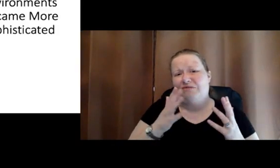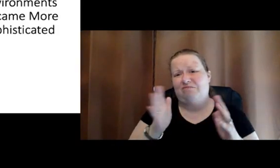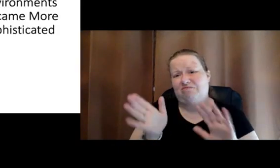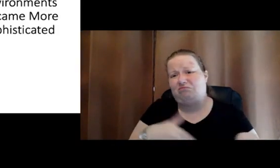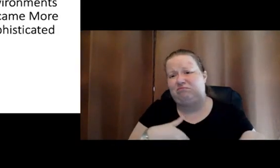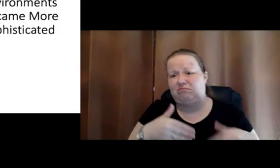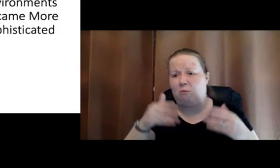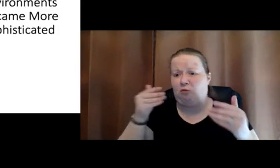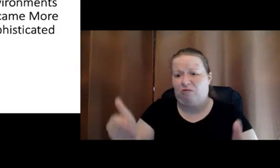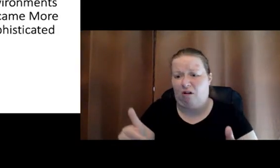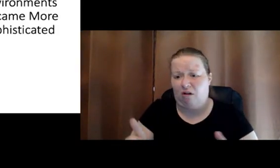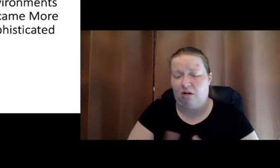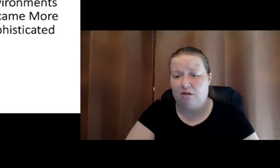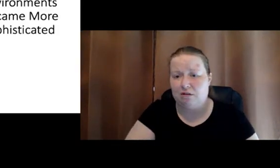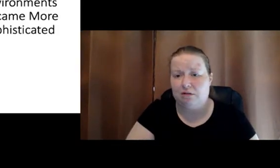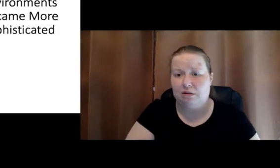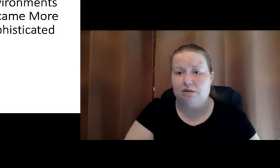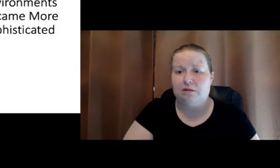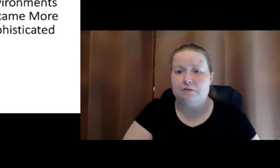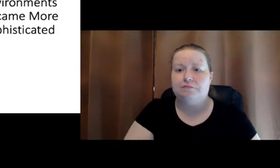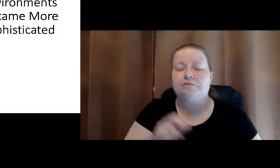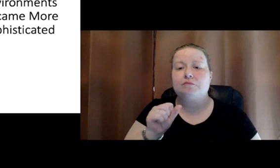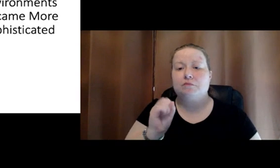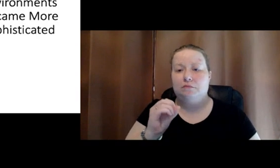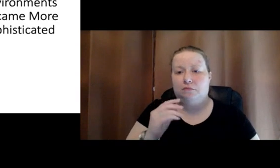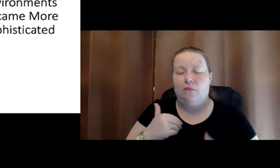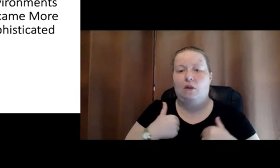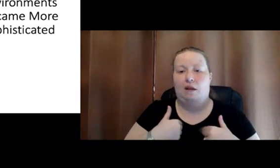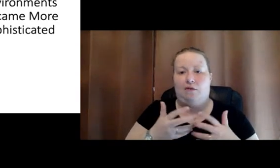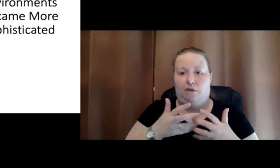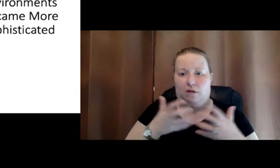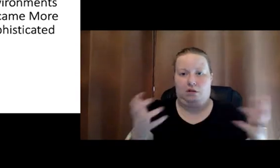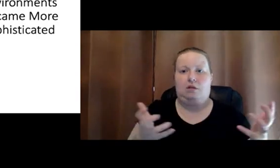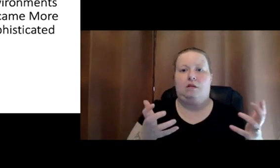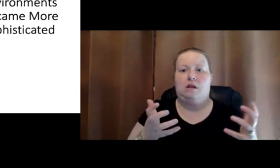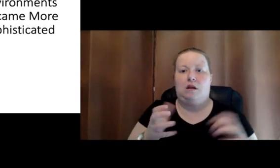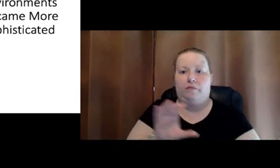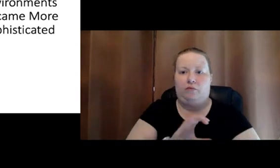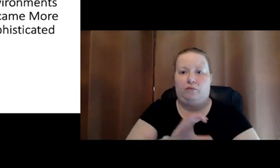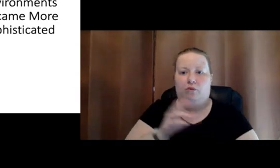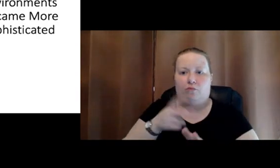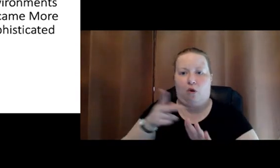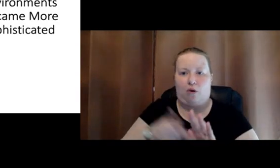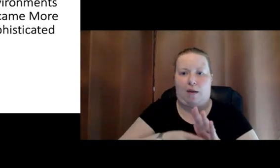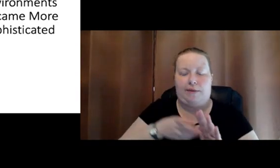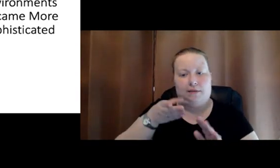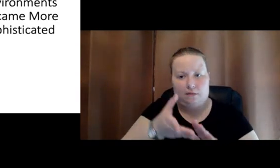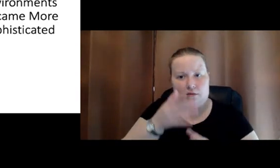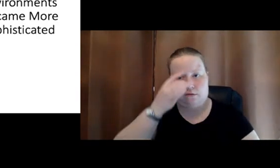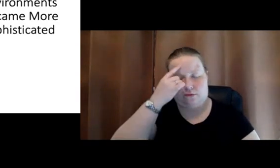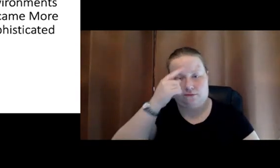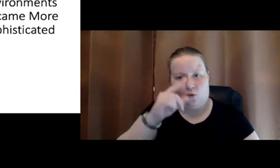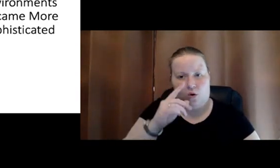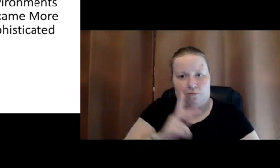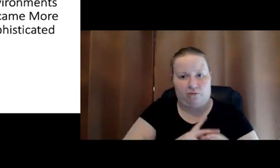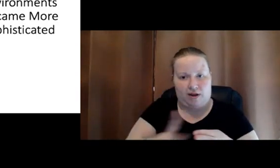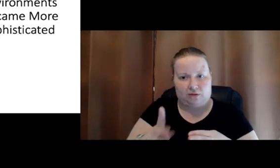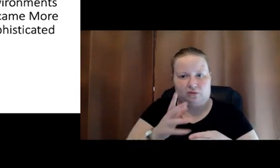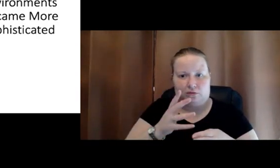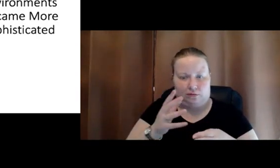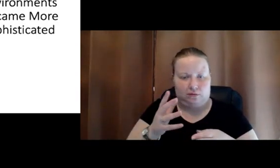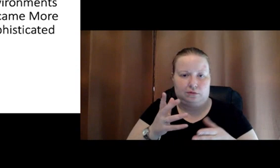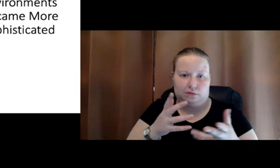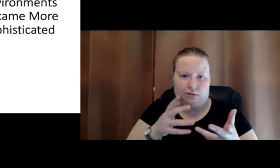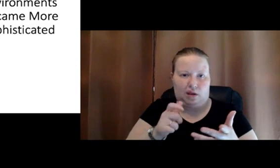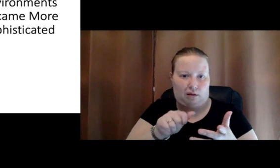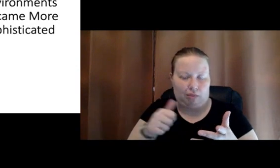have a lot of computer programming environments exist both for professionals and otherwise. So on the screen